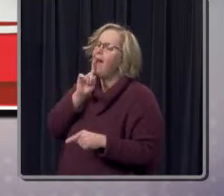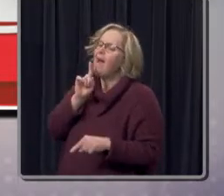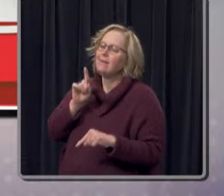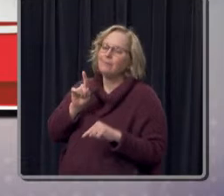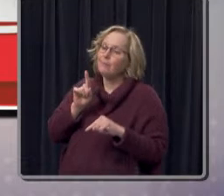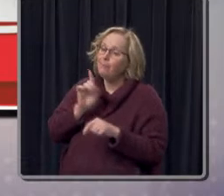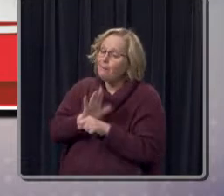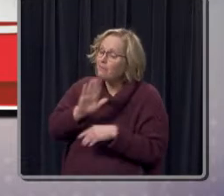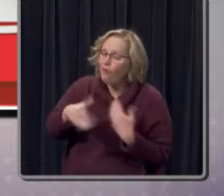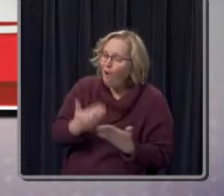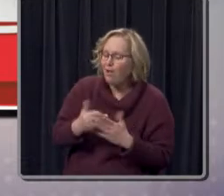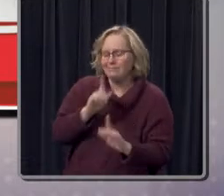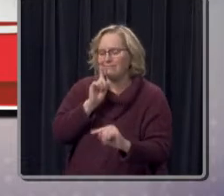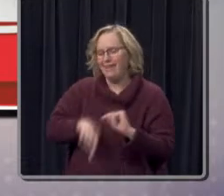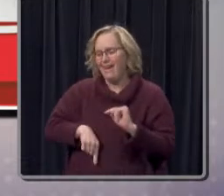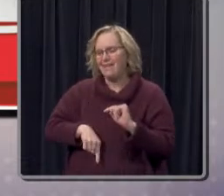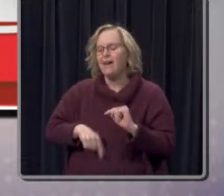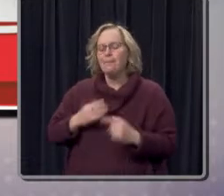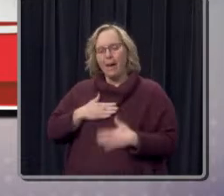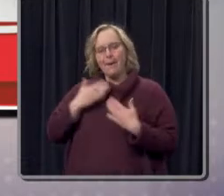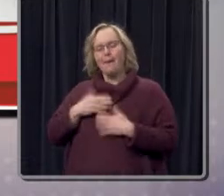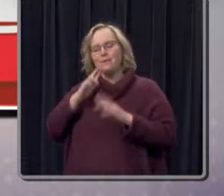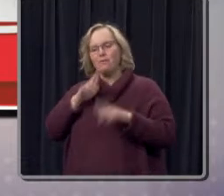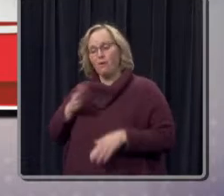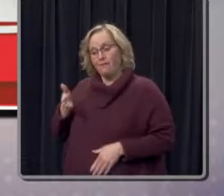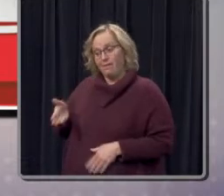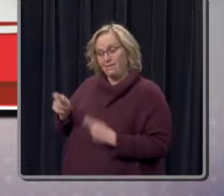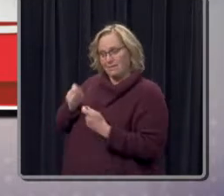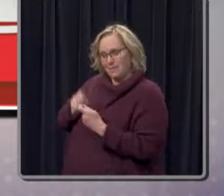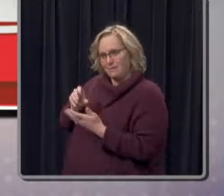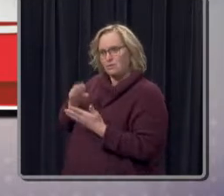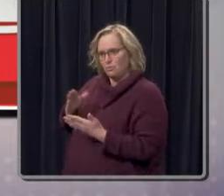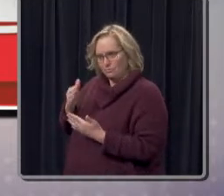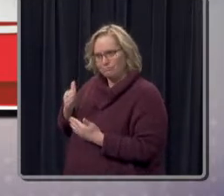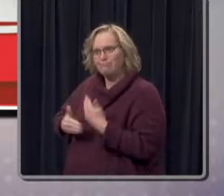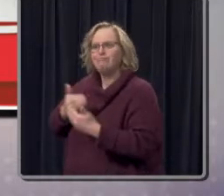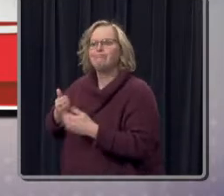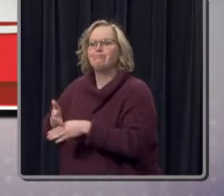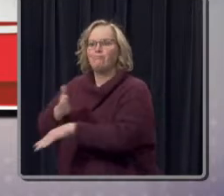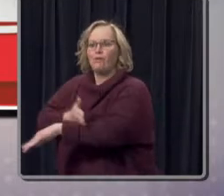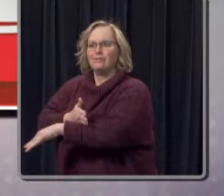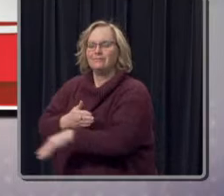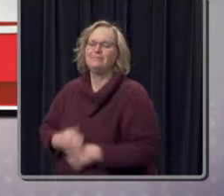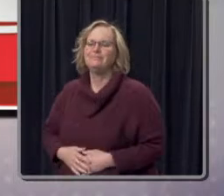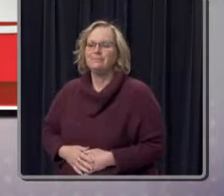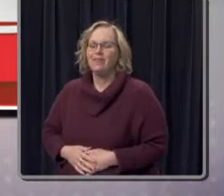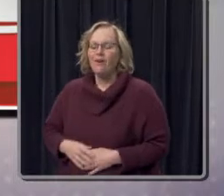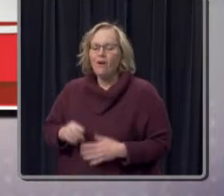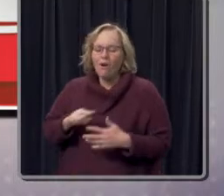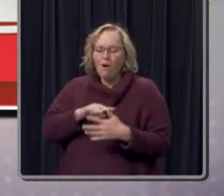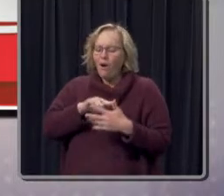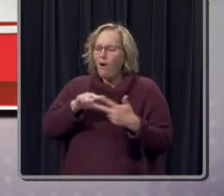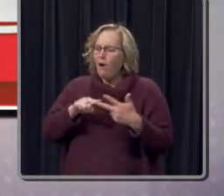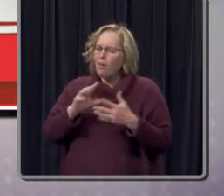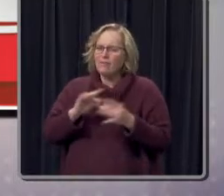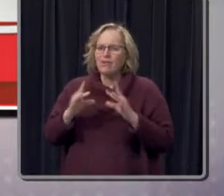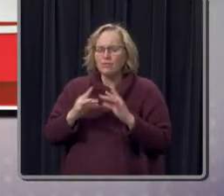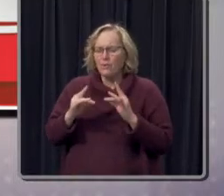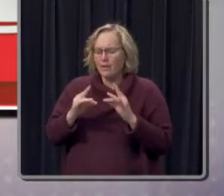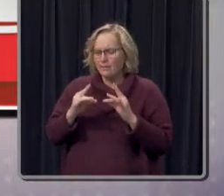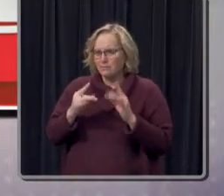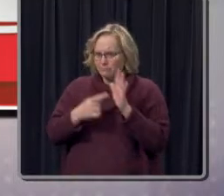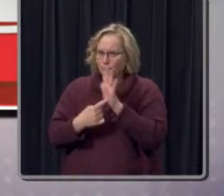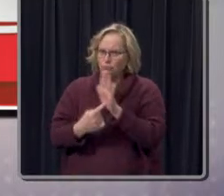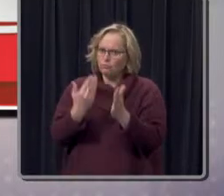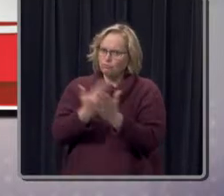everyone, but happy to report that this student made that progress. All these stories really just to say that MTSS